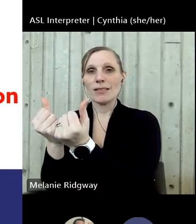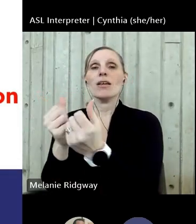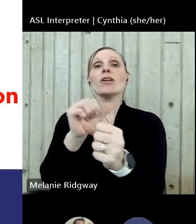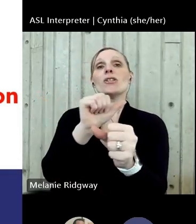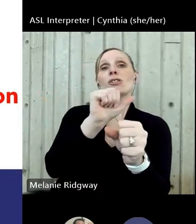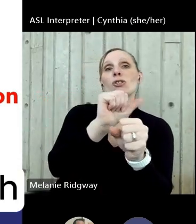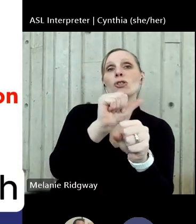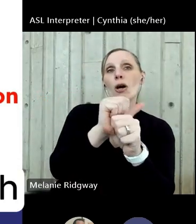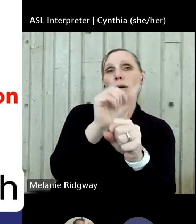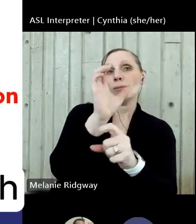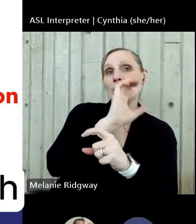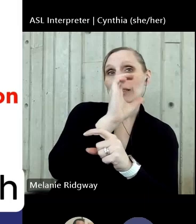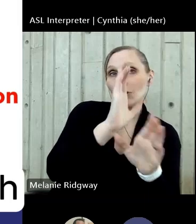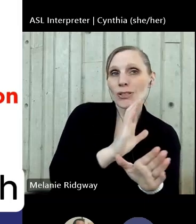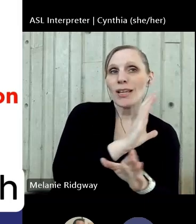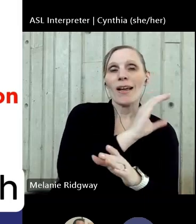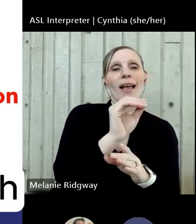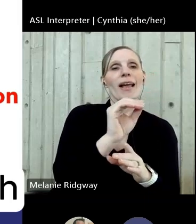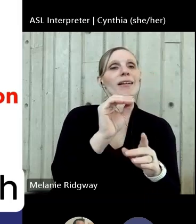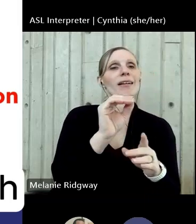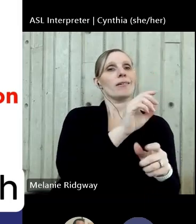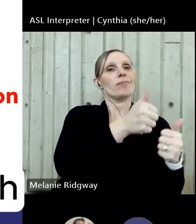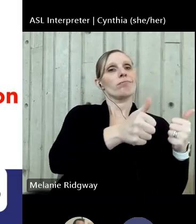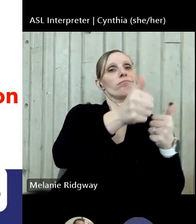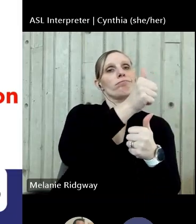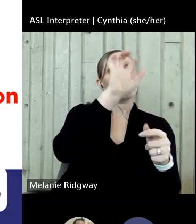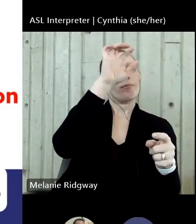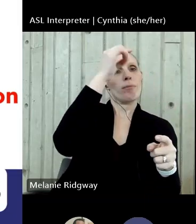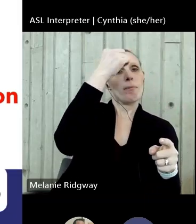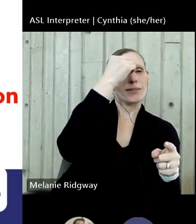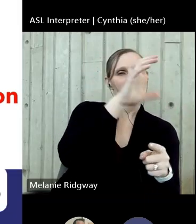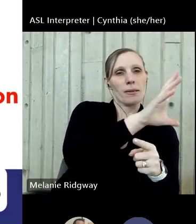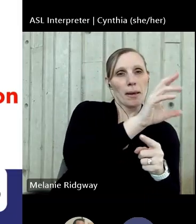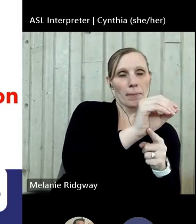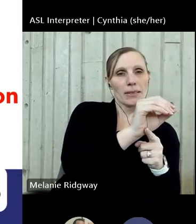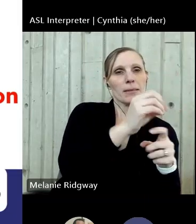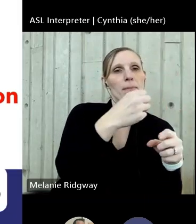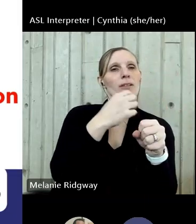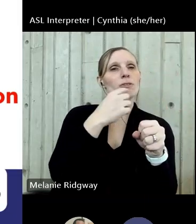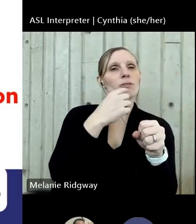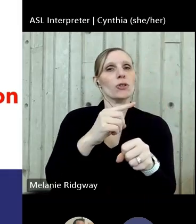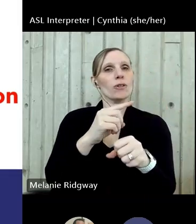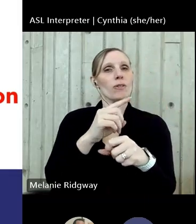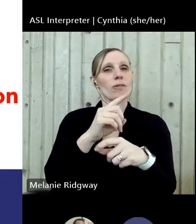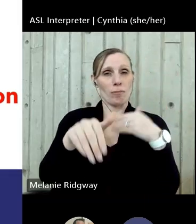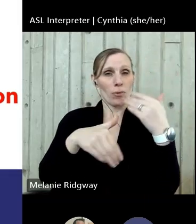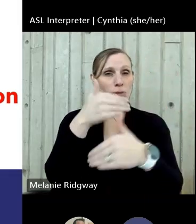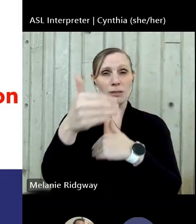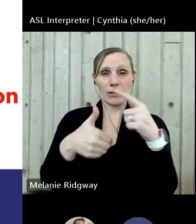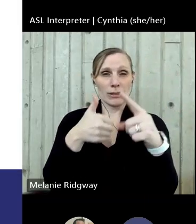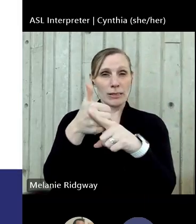employers, ensuring that the experience is smooth and successful for everyone involved.